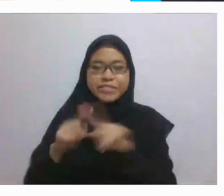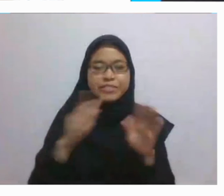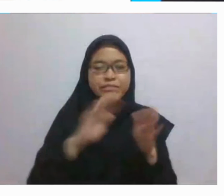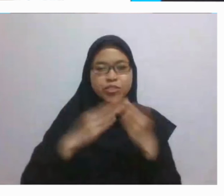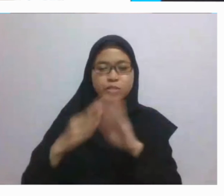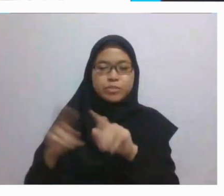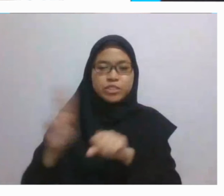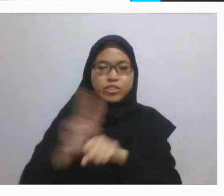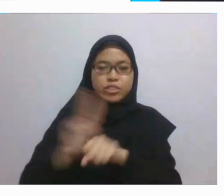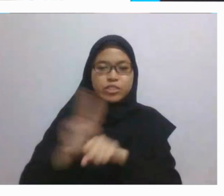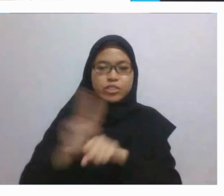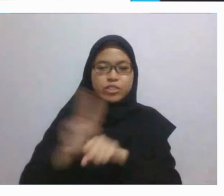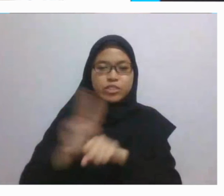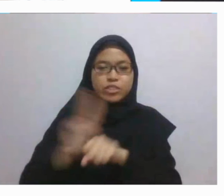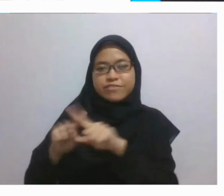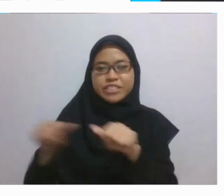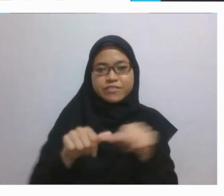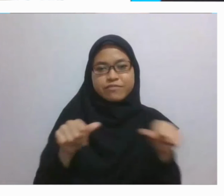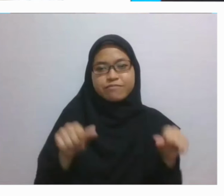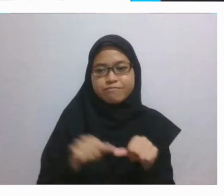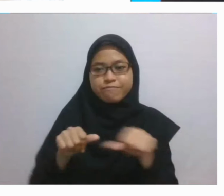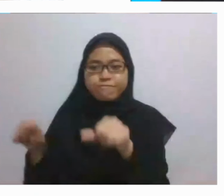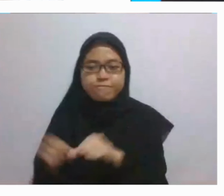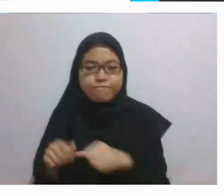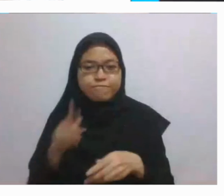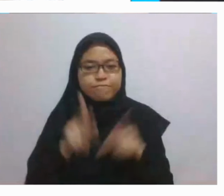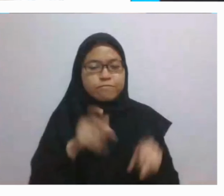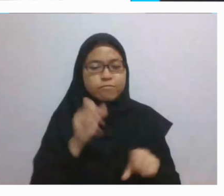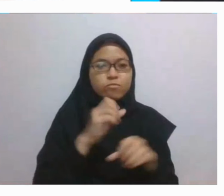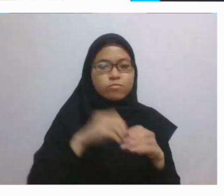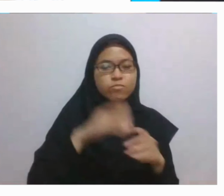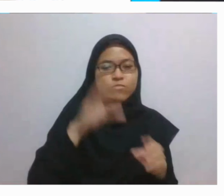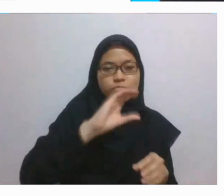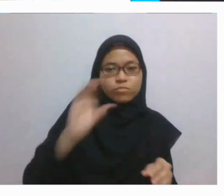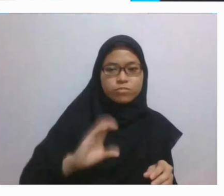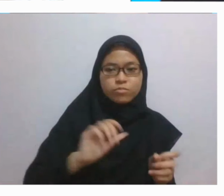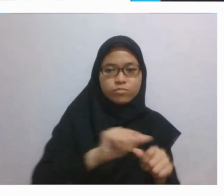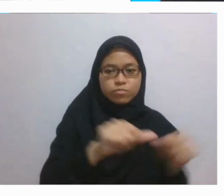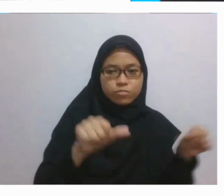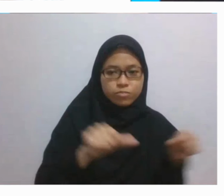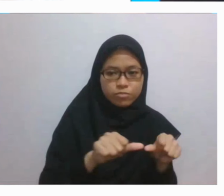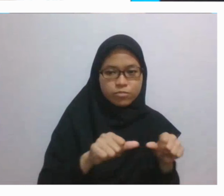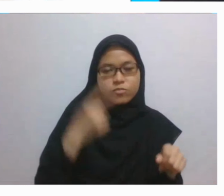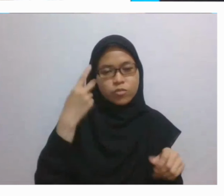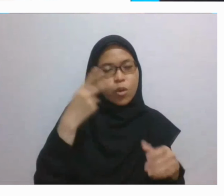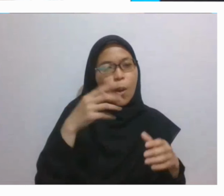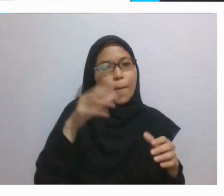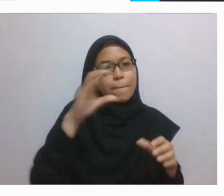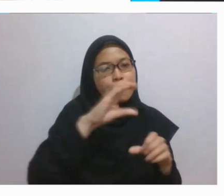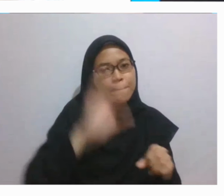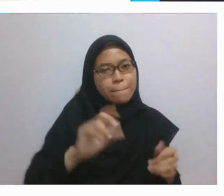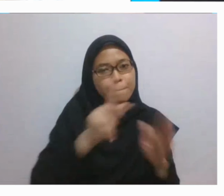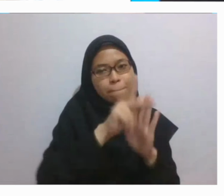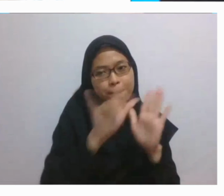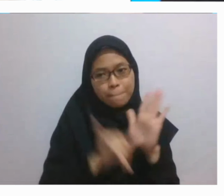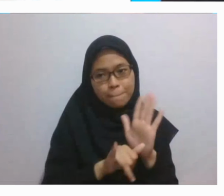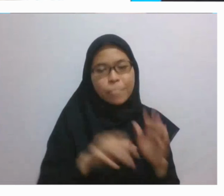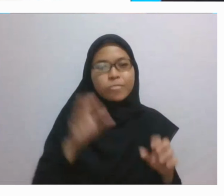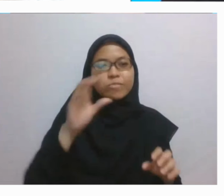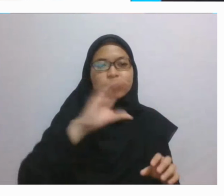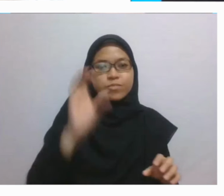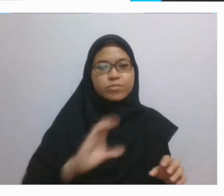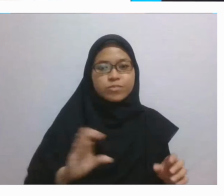who are working in different arenas. So people who work in the climate arena both in terms of climate policy and also climate